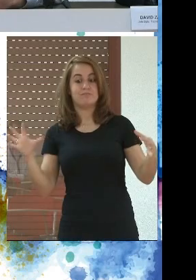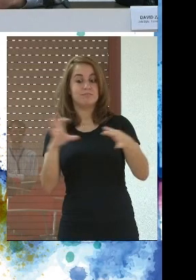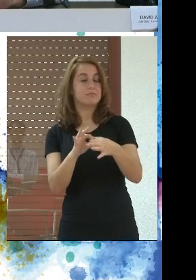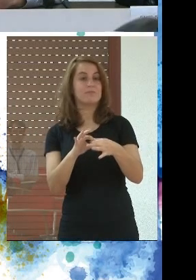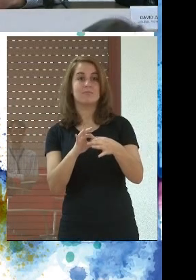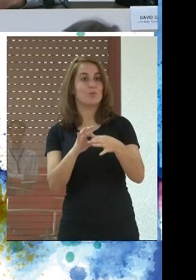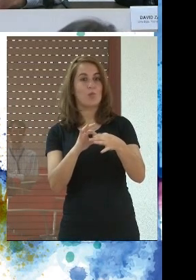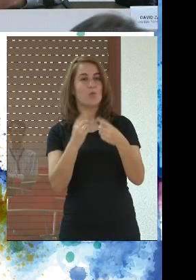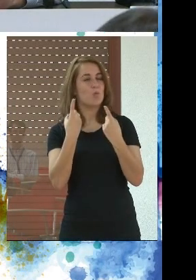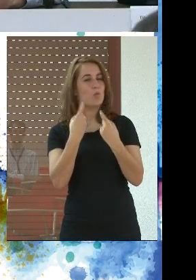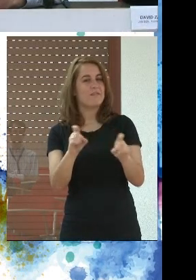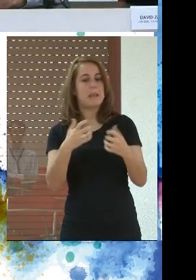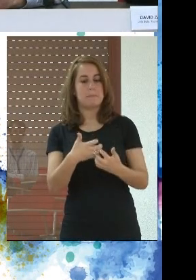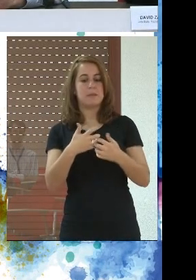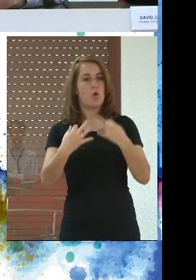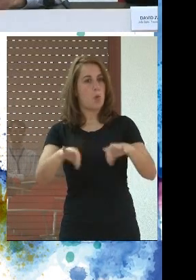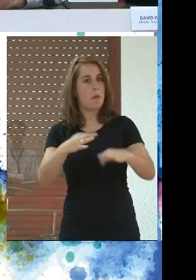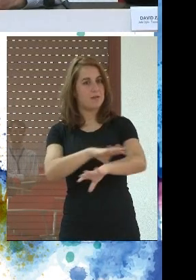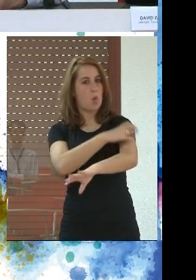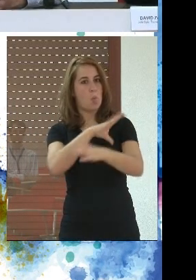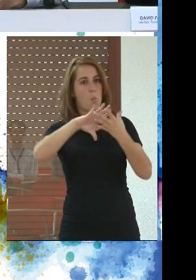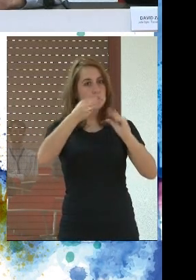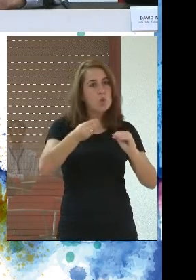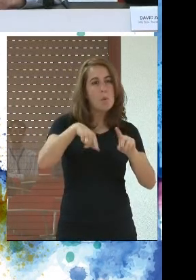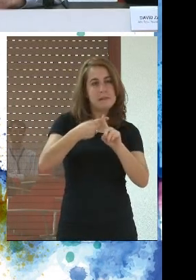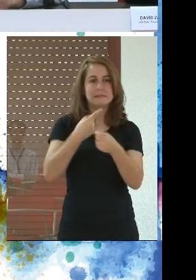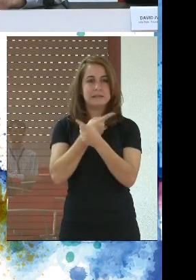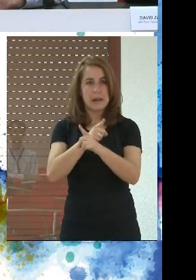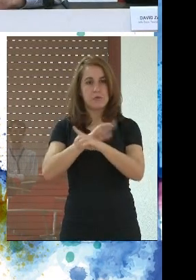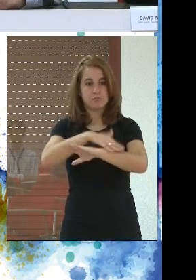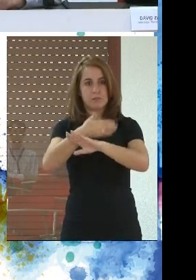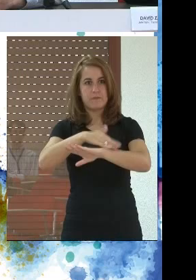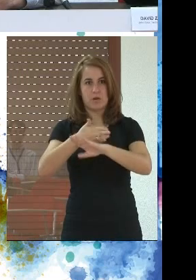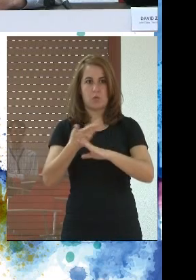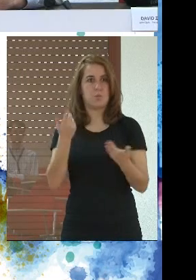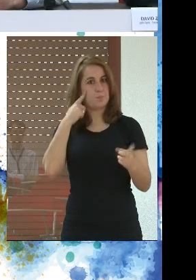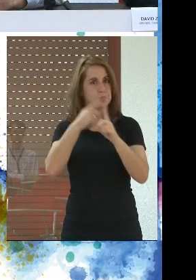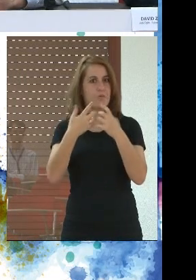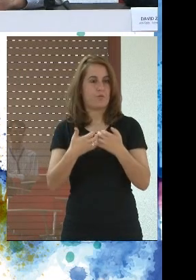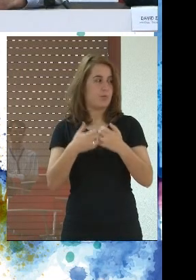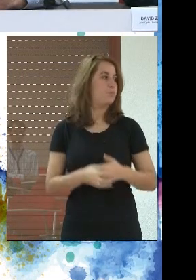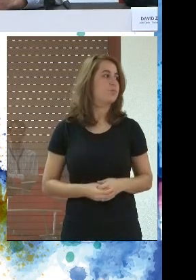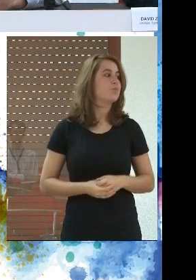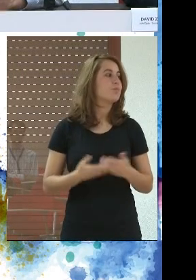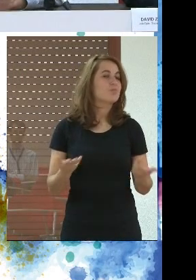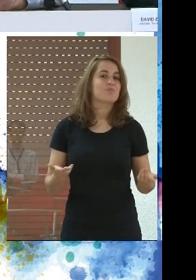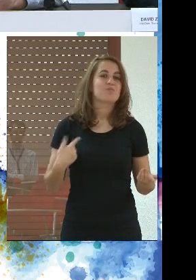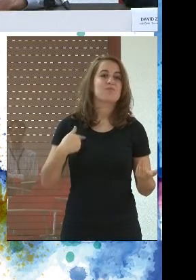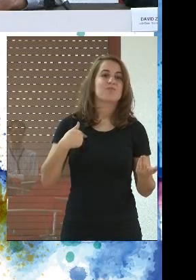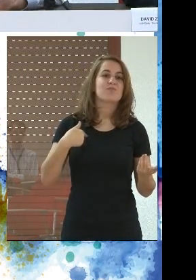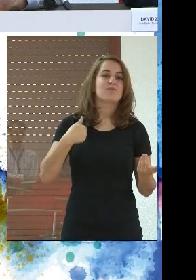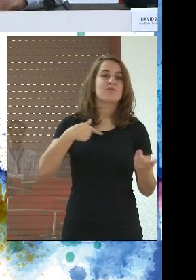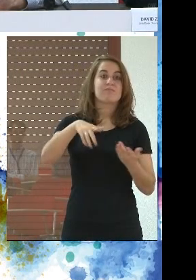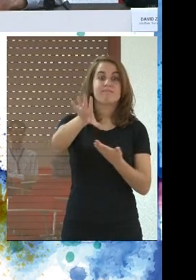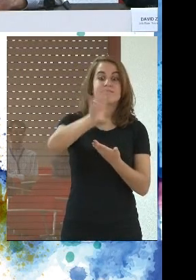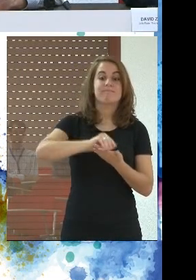the environment, which doesn't need normal things such as the nerves and muscles, peripheral nerves and muscles to